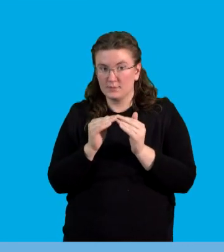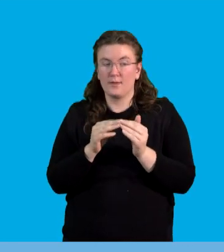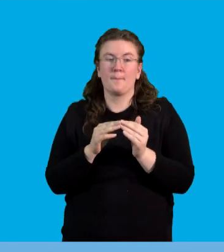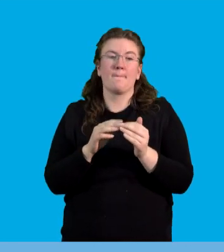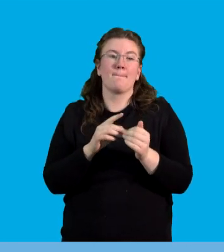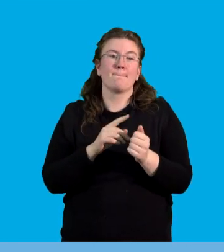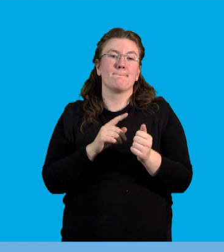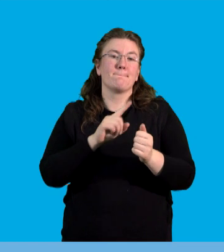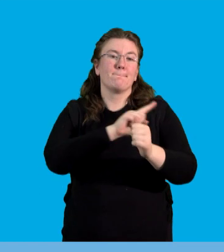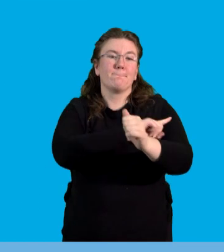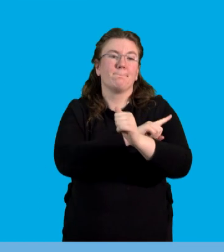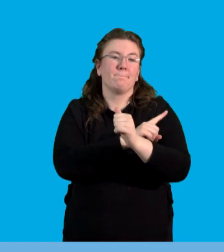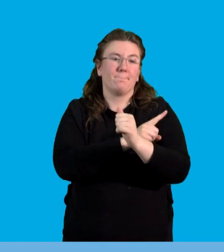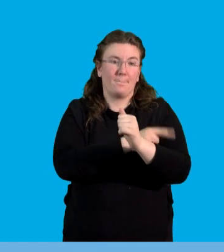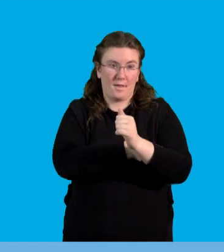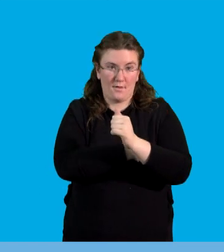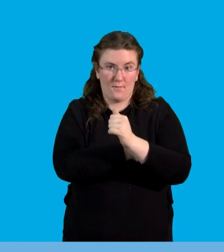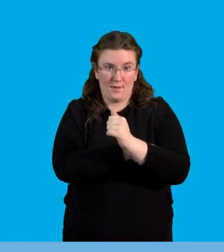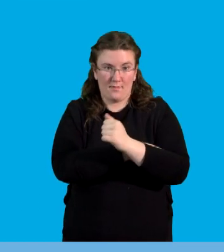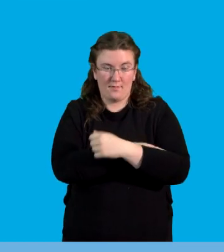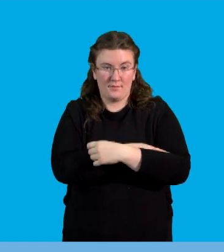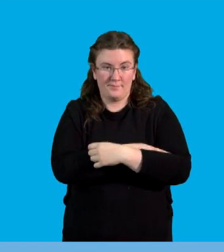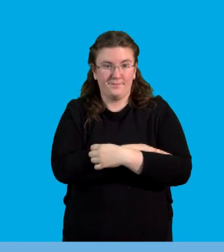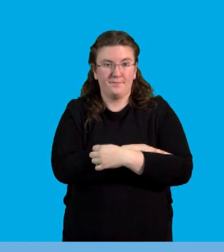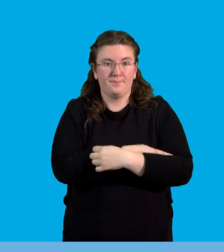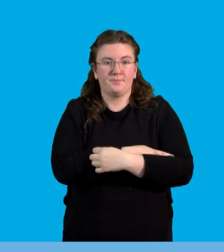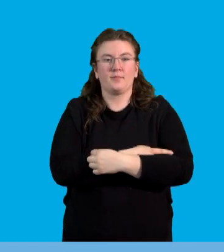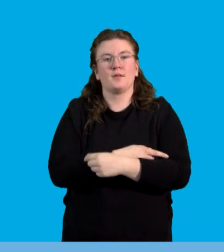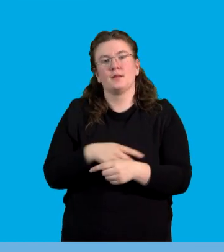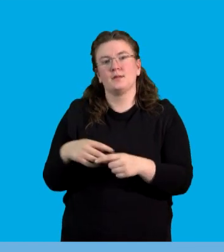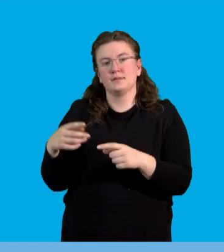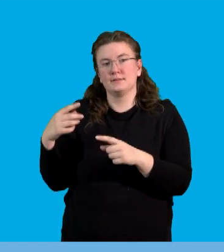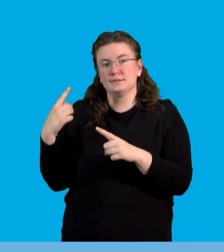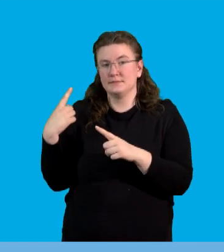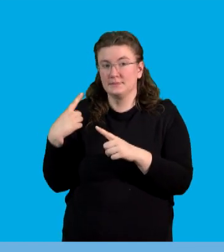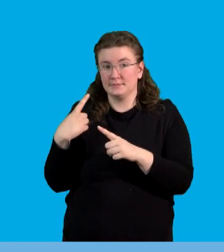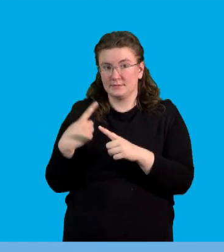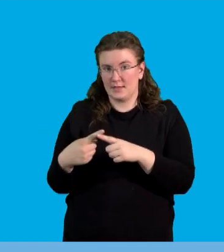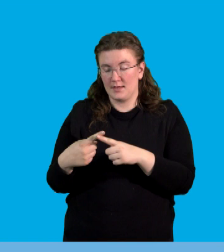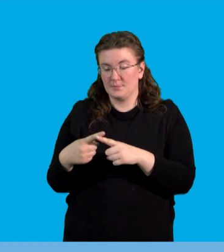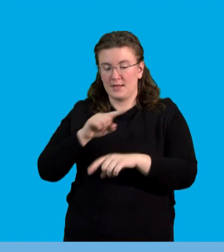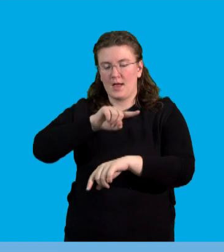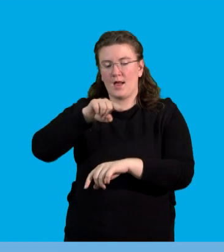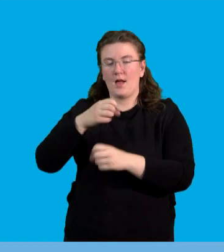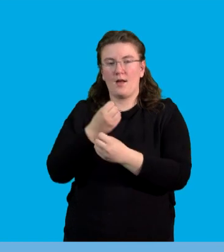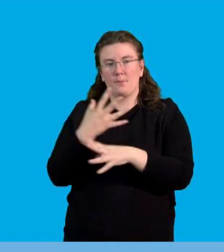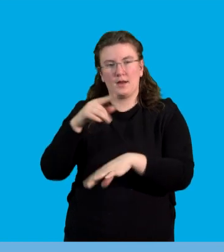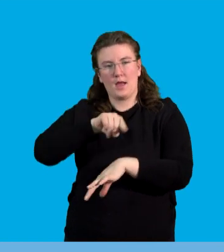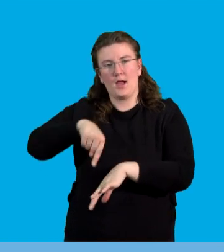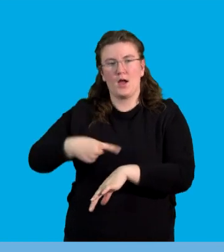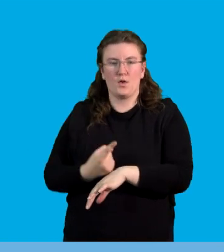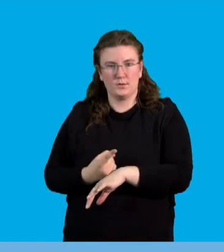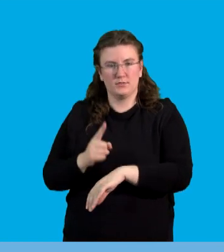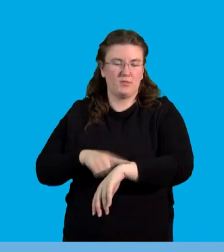of hours. So we're going to say power multiplied by the number of hours, which is going to be